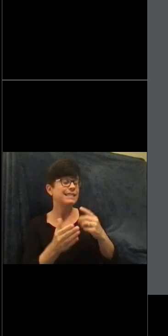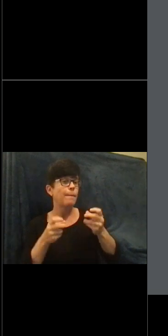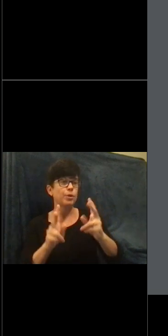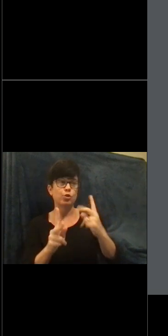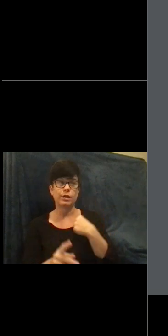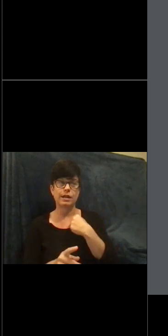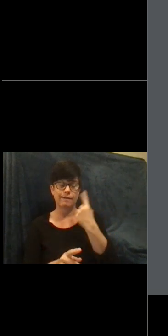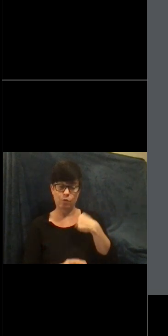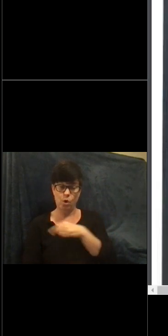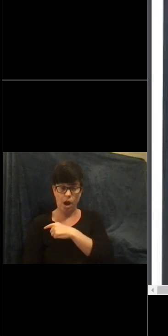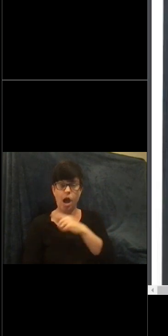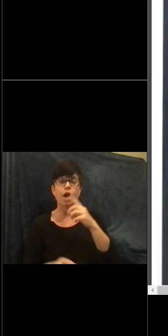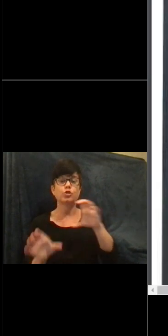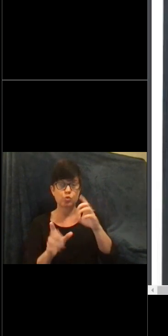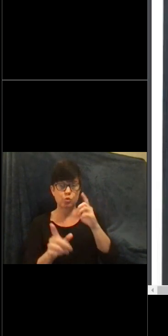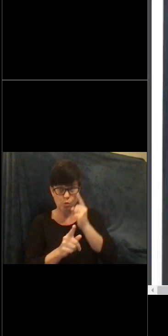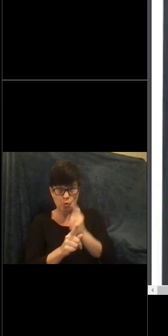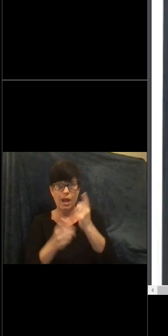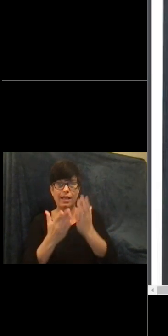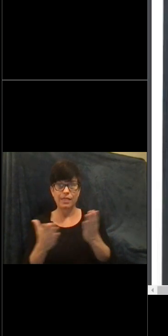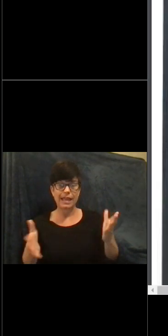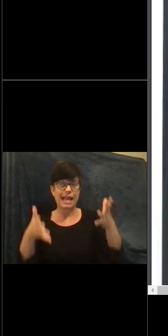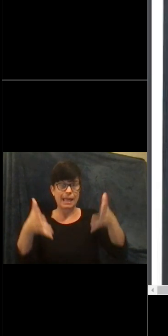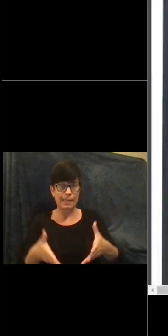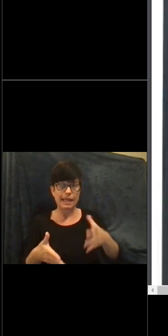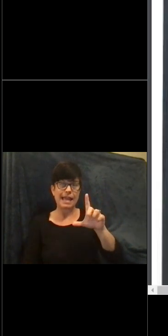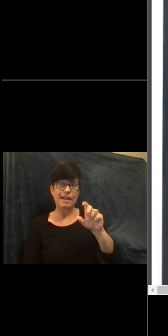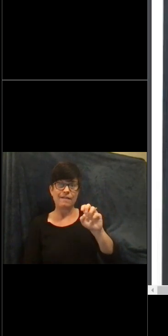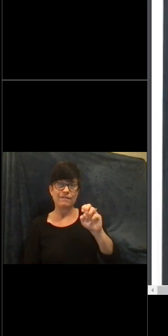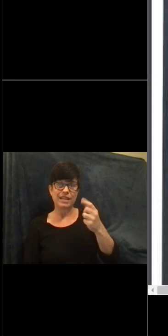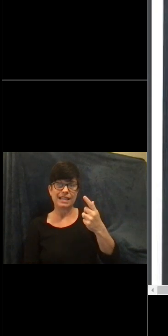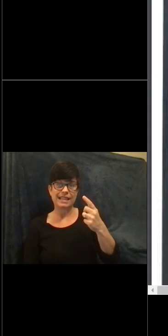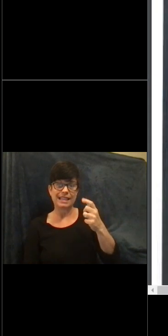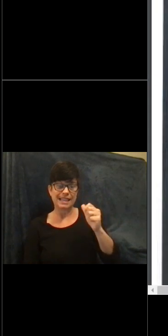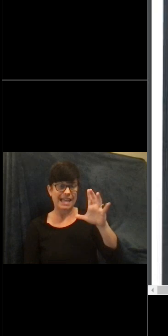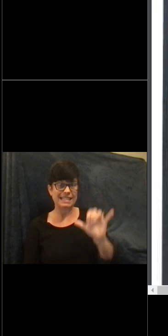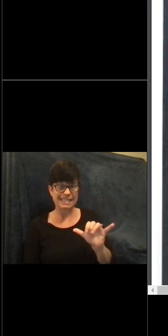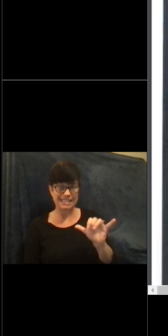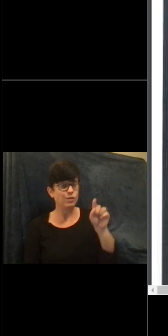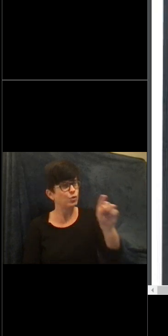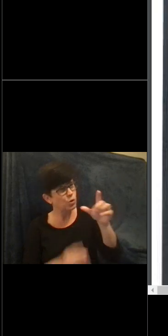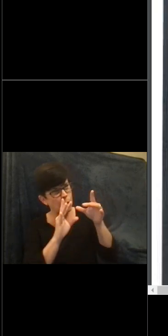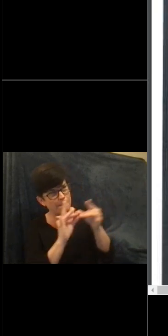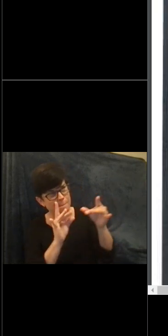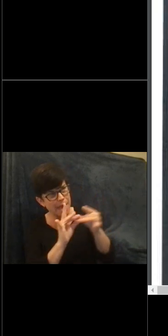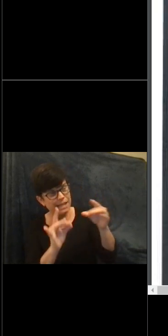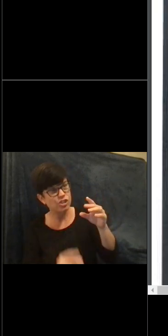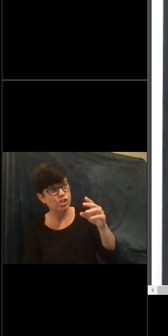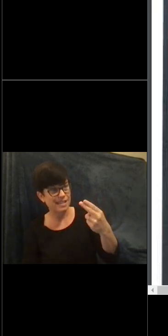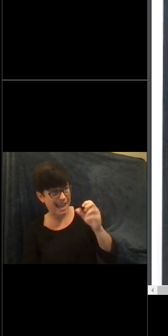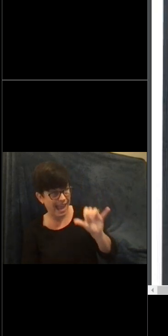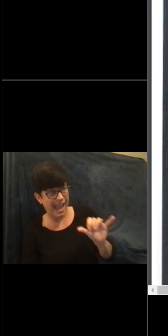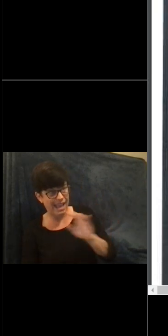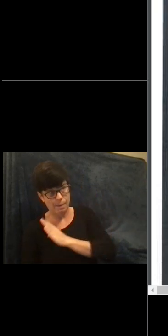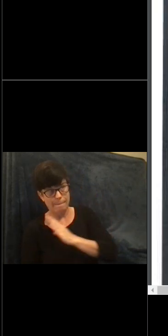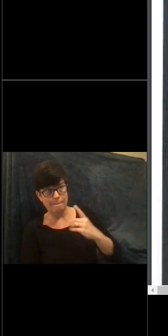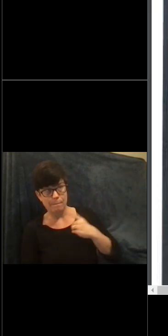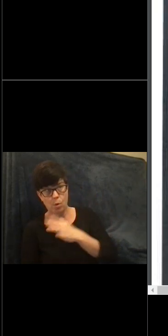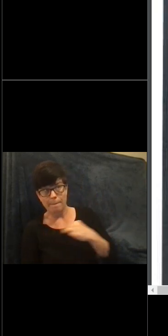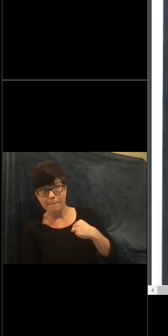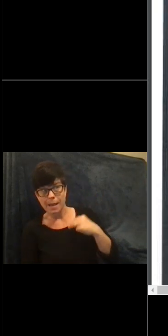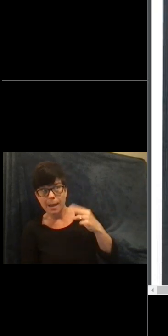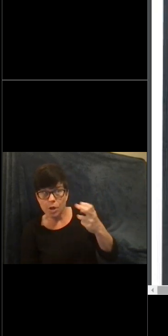and leave a good legacy. Like you have mentioned many times before, Board Member Hay, we're